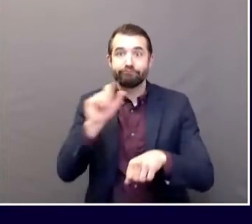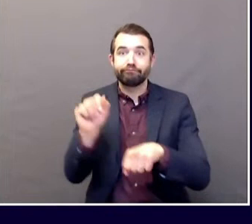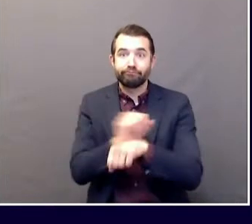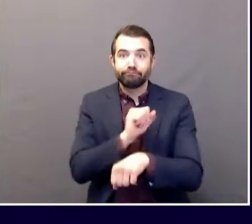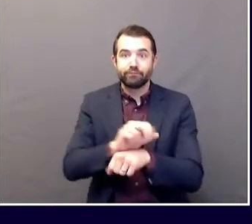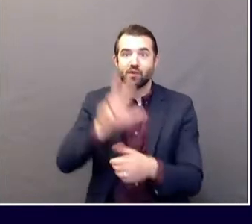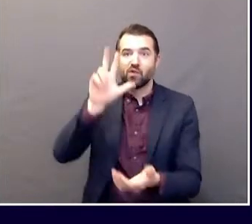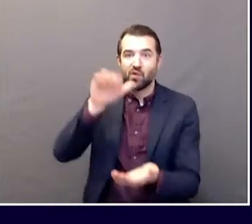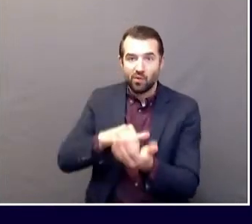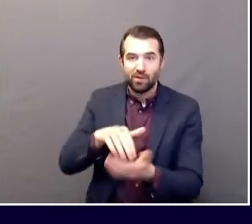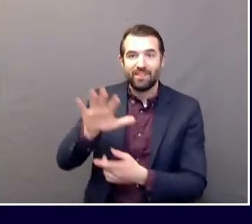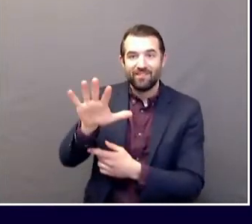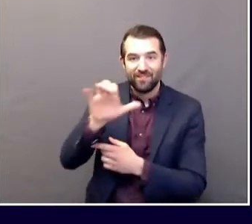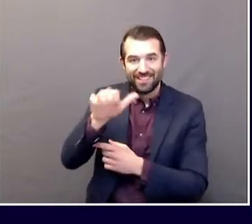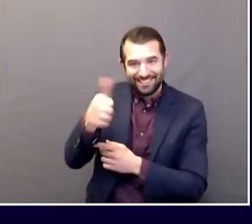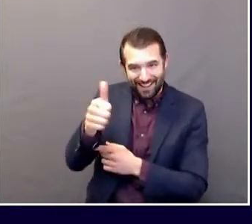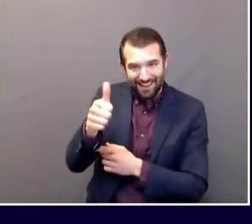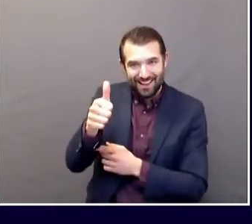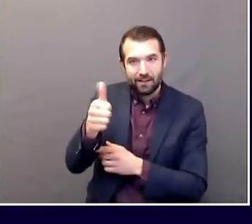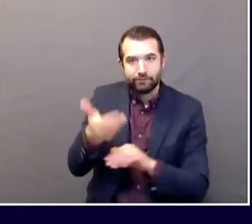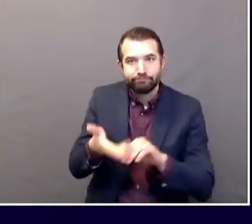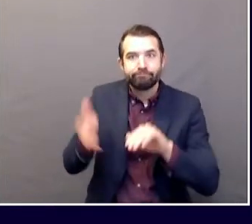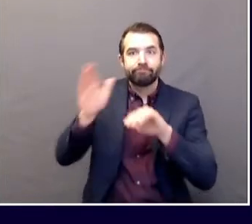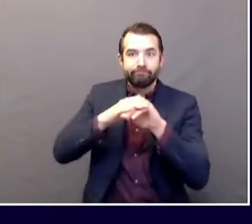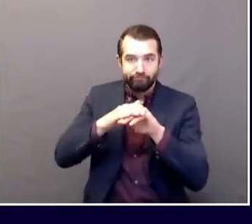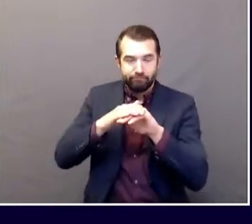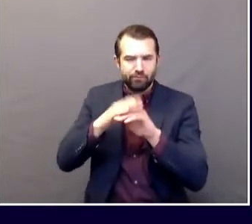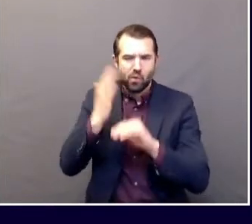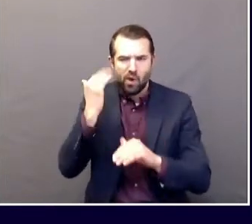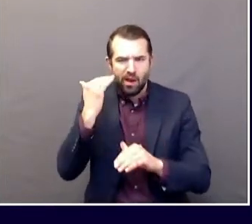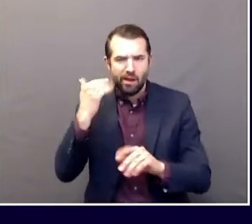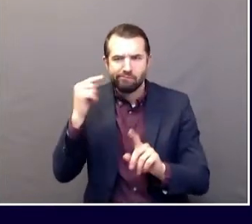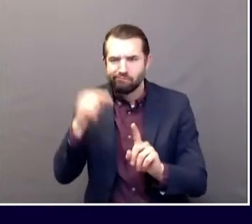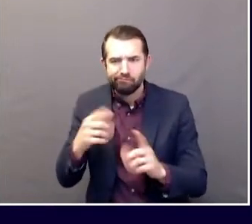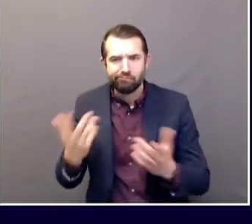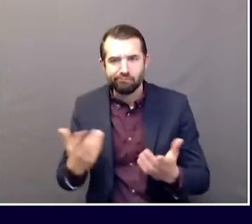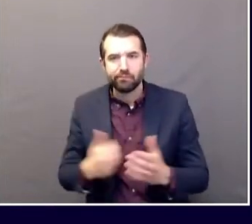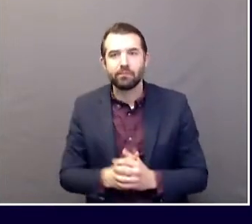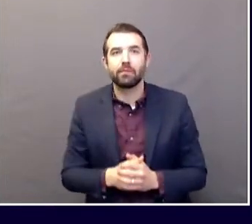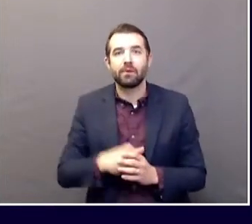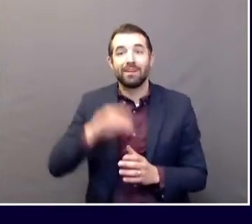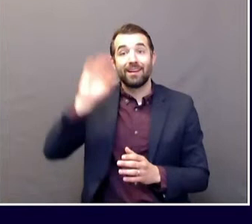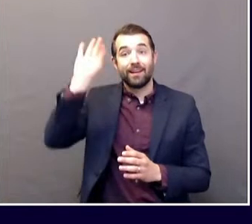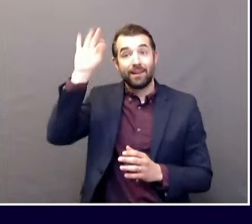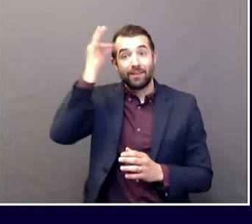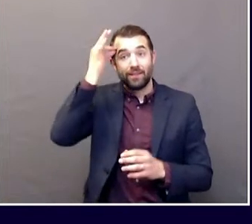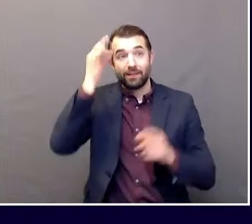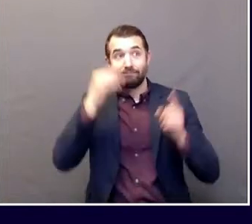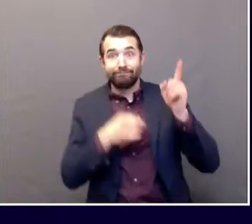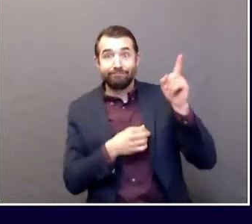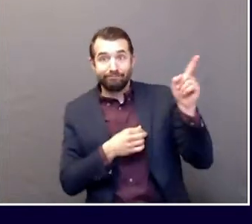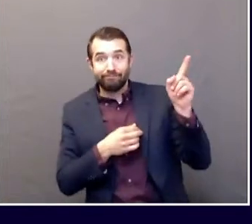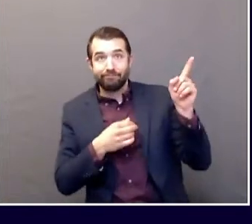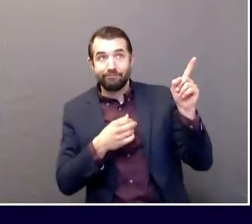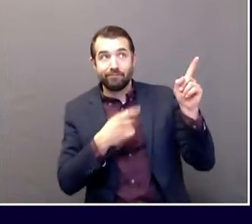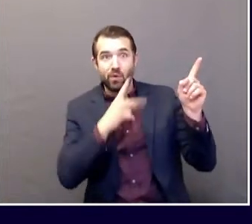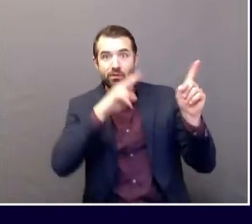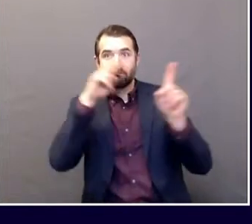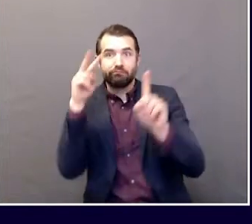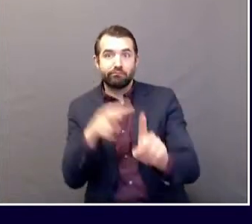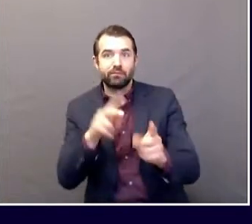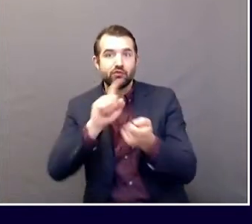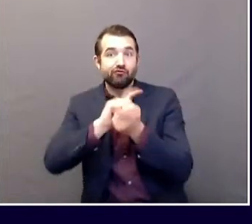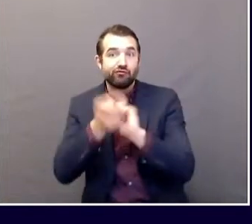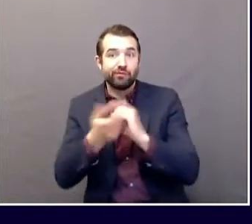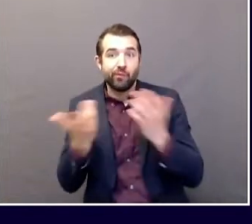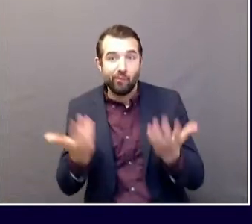is that? Well, that's because the federal government has officially changed its accounting system for how